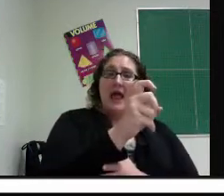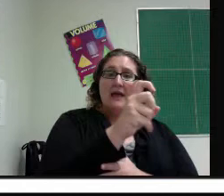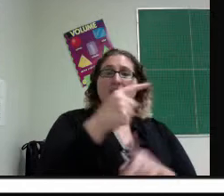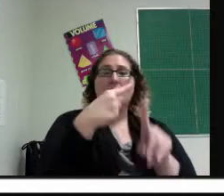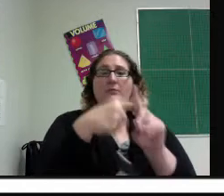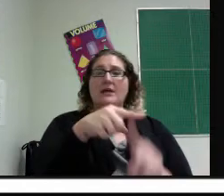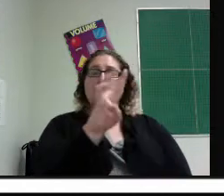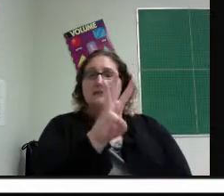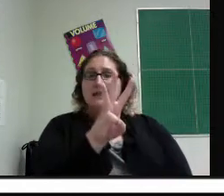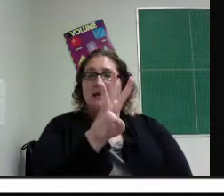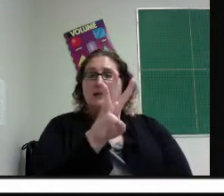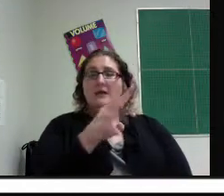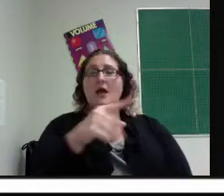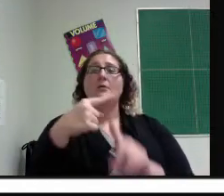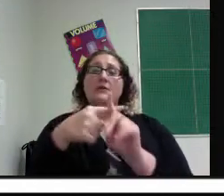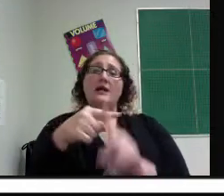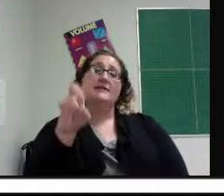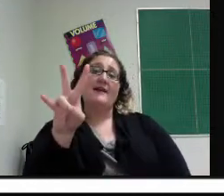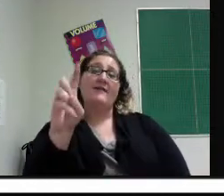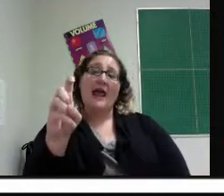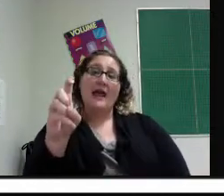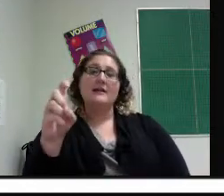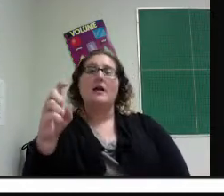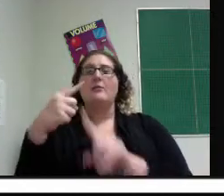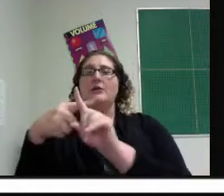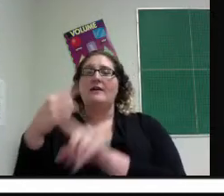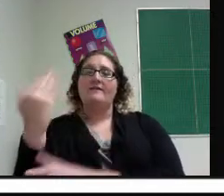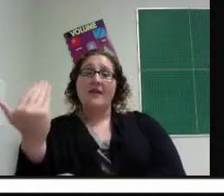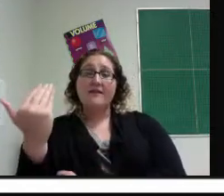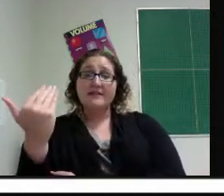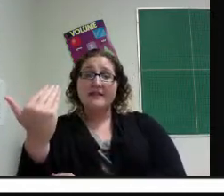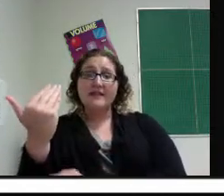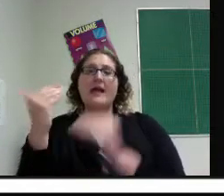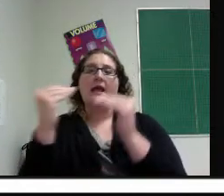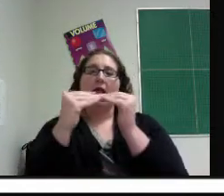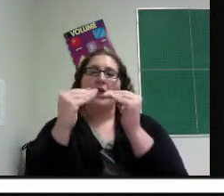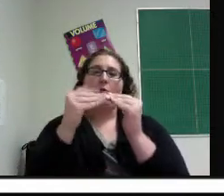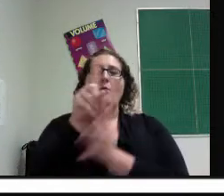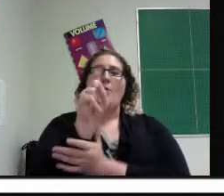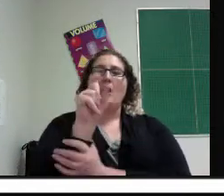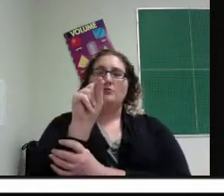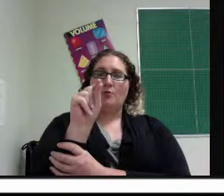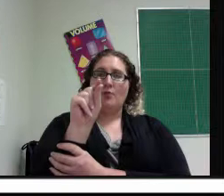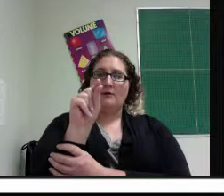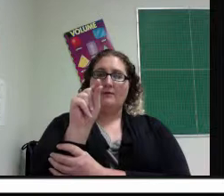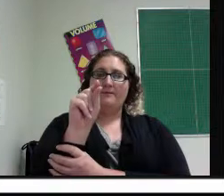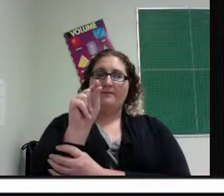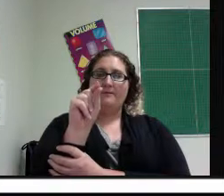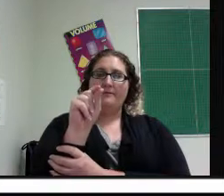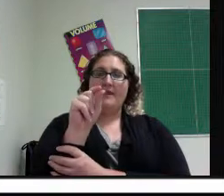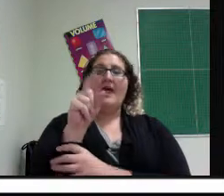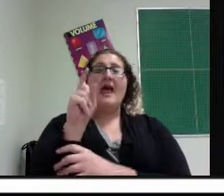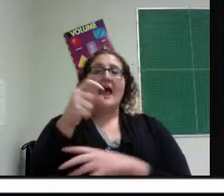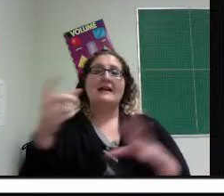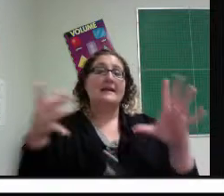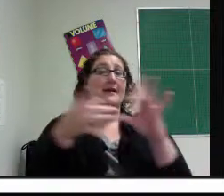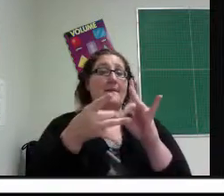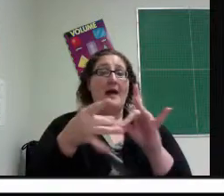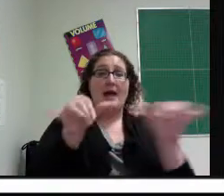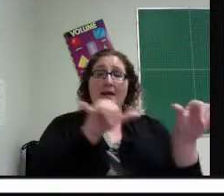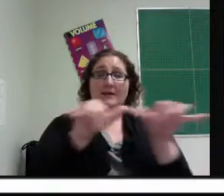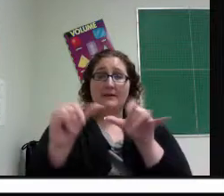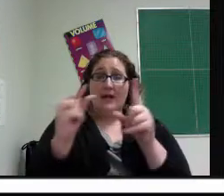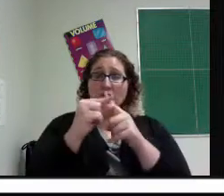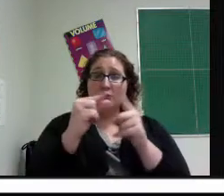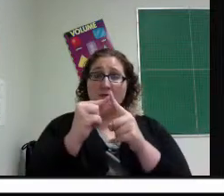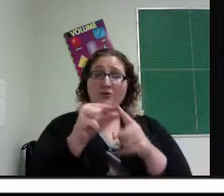6 plus 7x plus 15 is equal to 120. I need to combine my like terms.